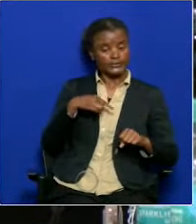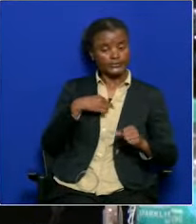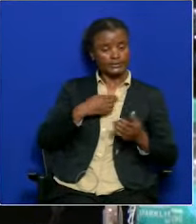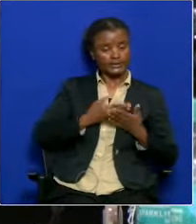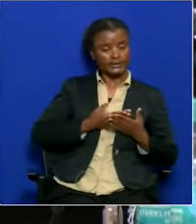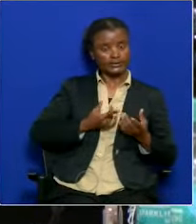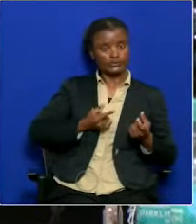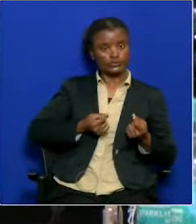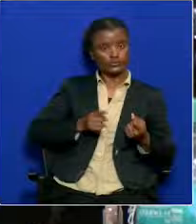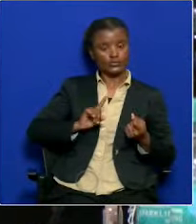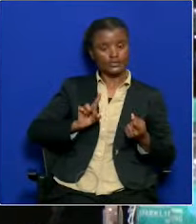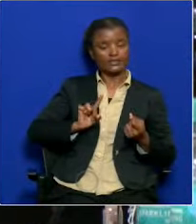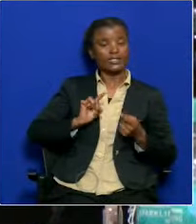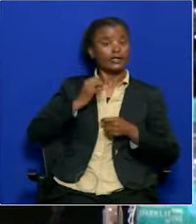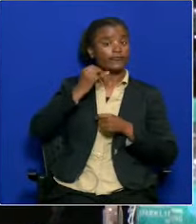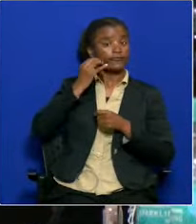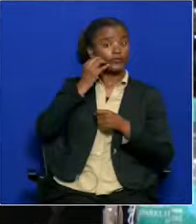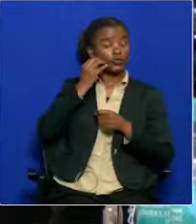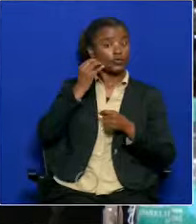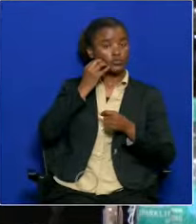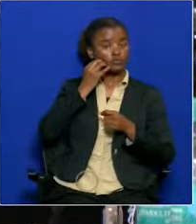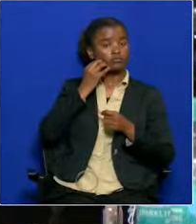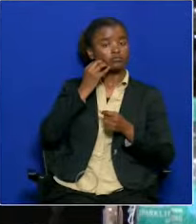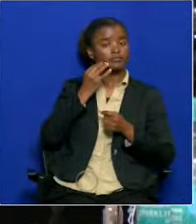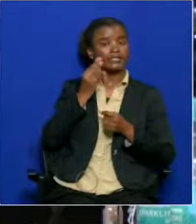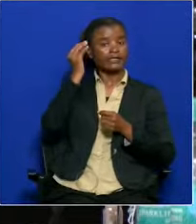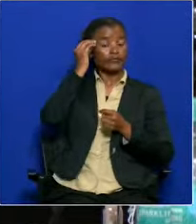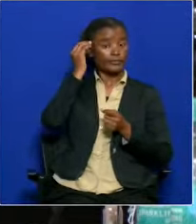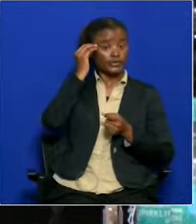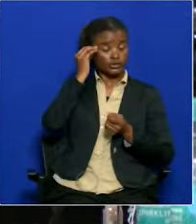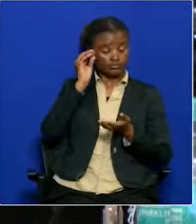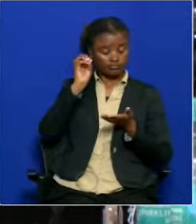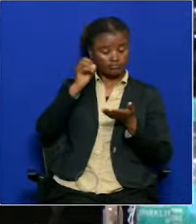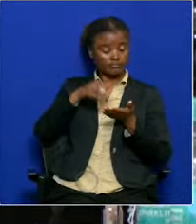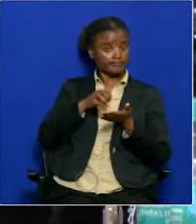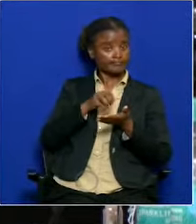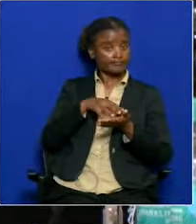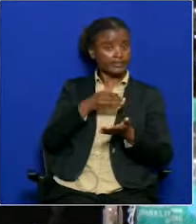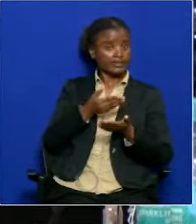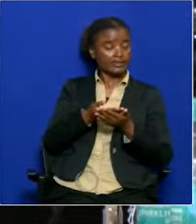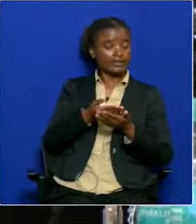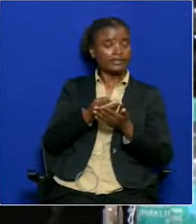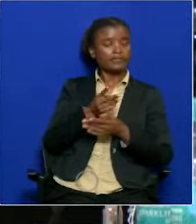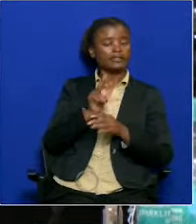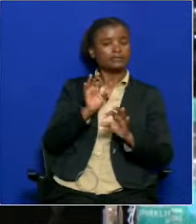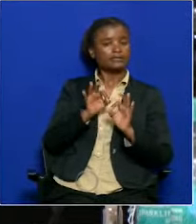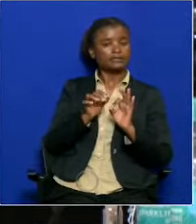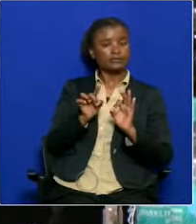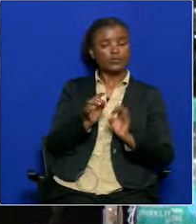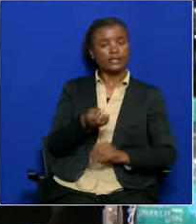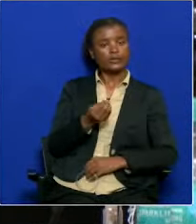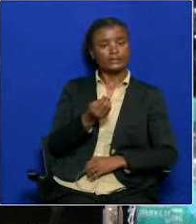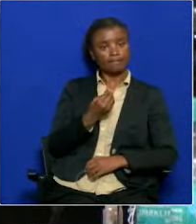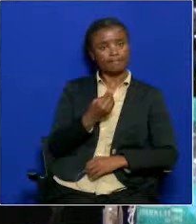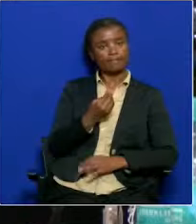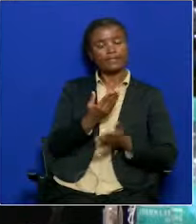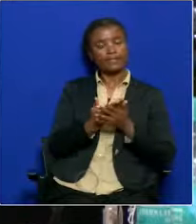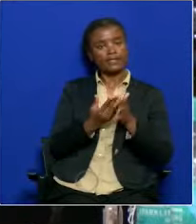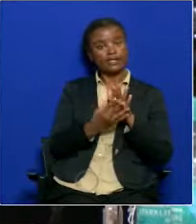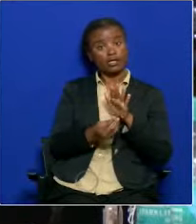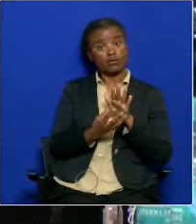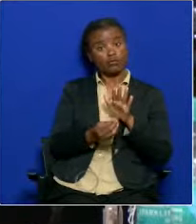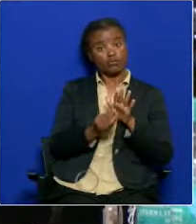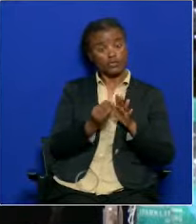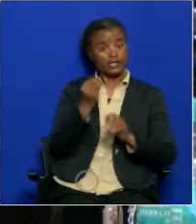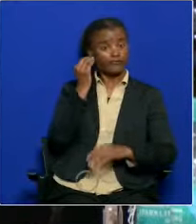download your devices and the WhatsApps in particular. Yes. So we will get our technicians to